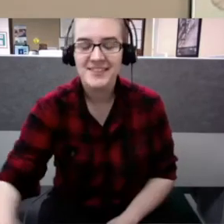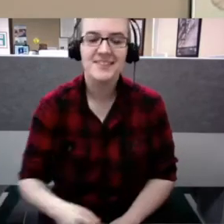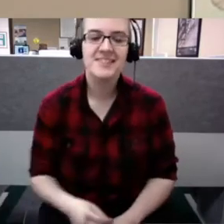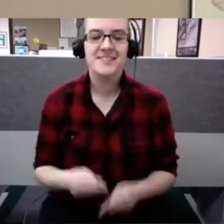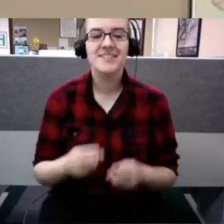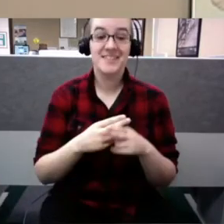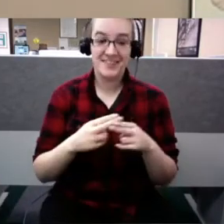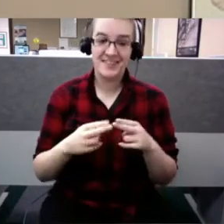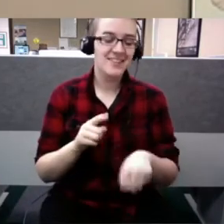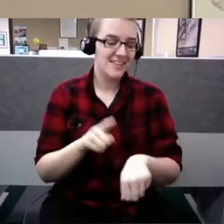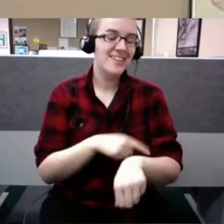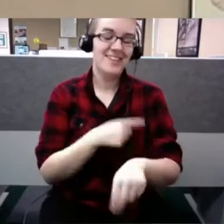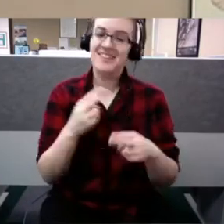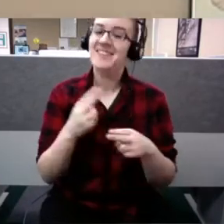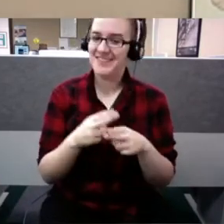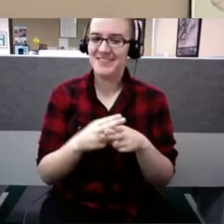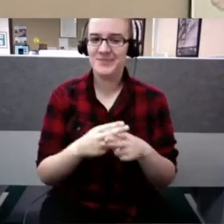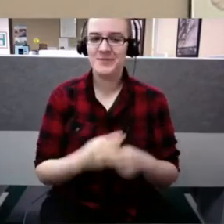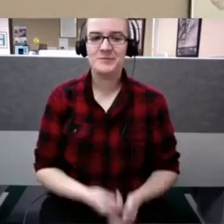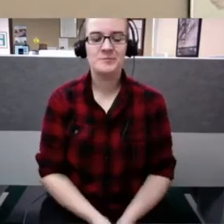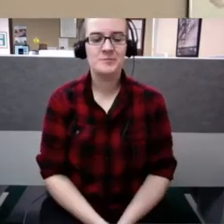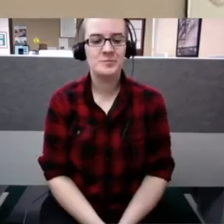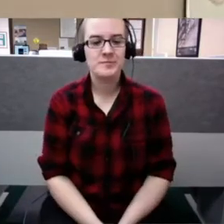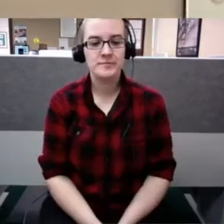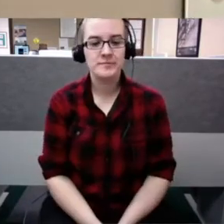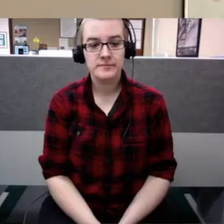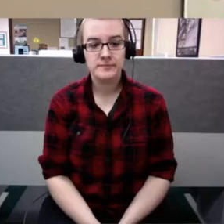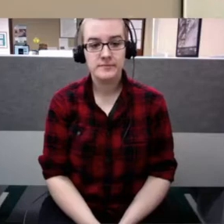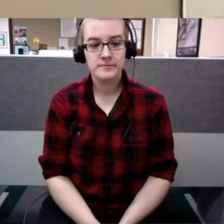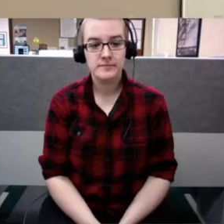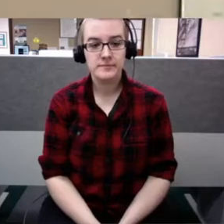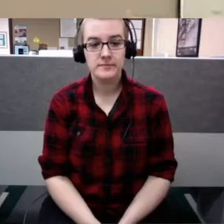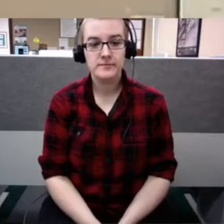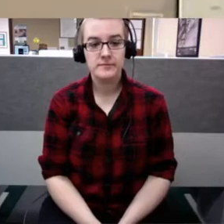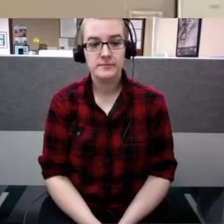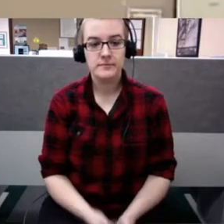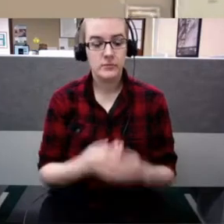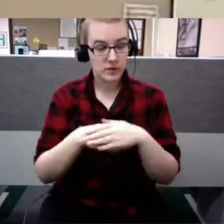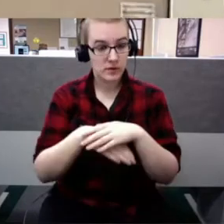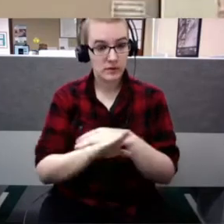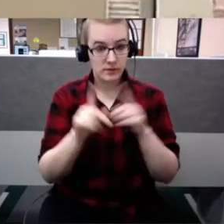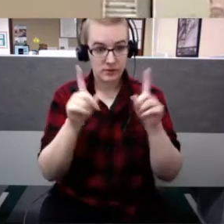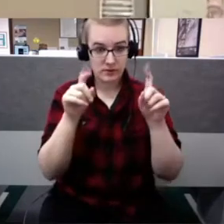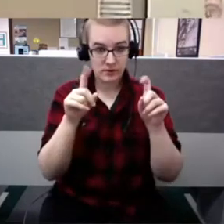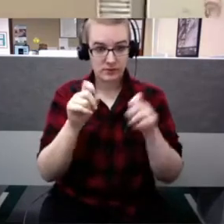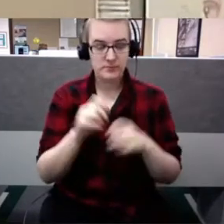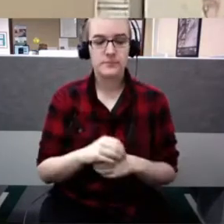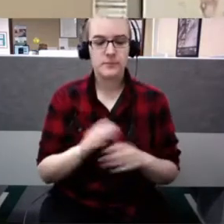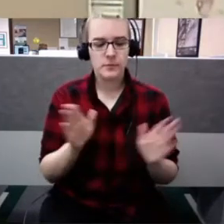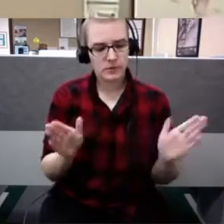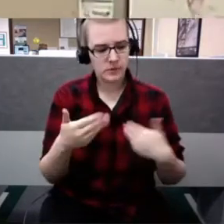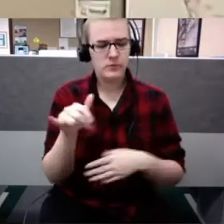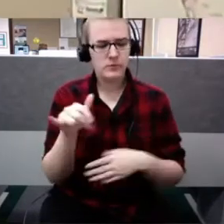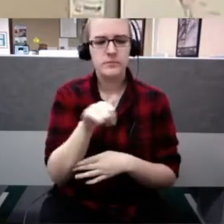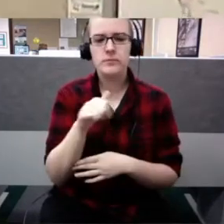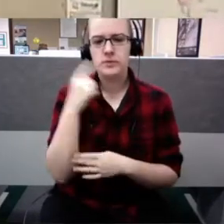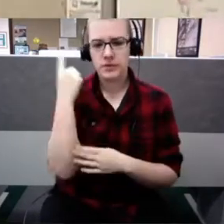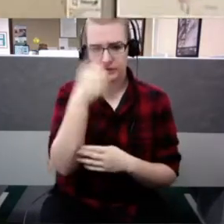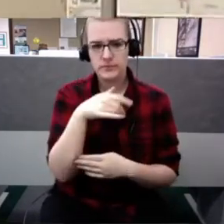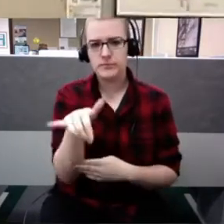esophagogastroduodenoscopy, which is a little bit of a long name. When you come in for this exam, you'll come into a room that looks like